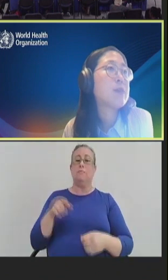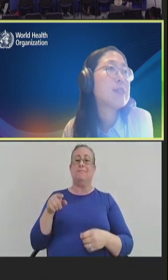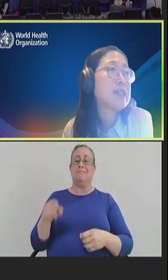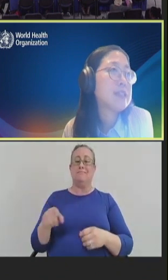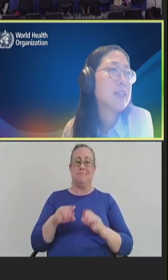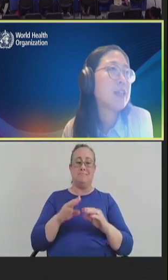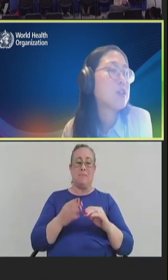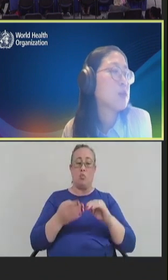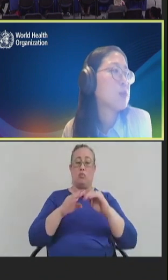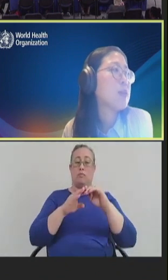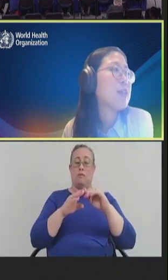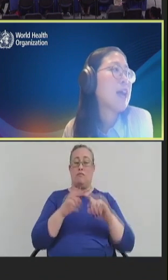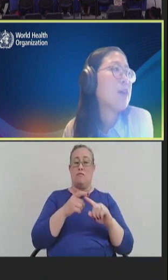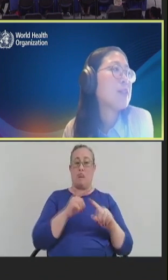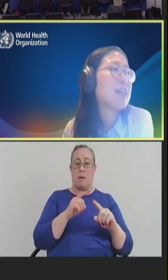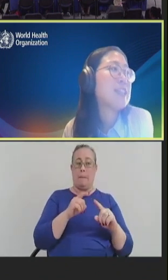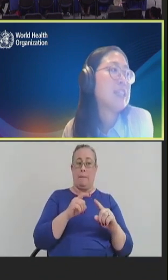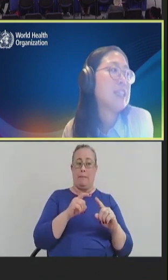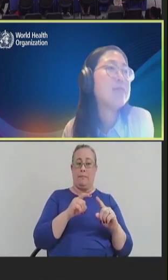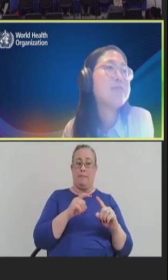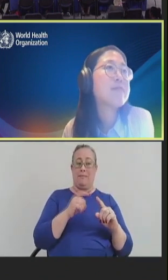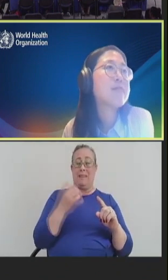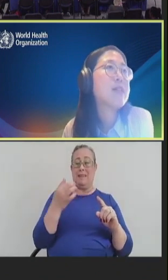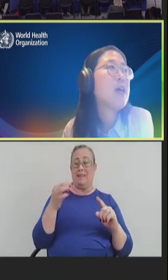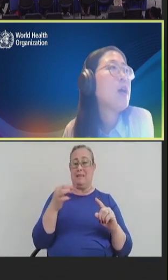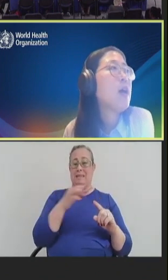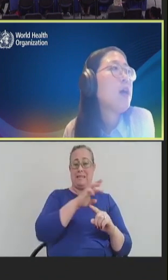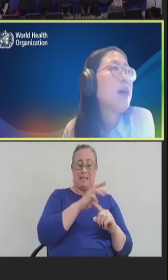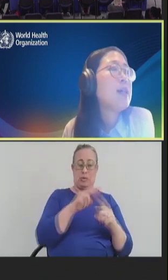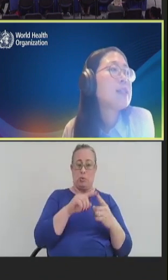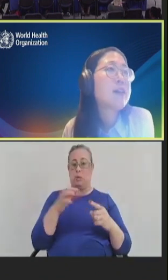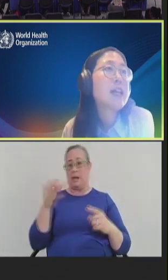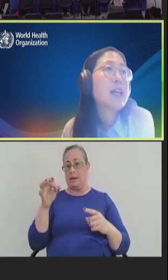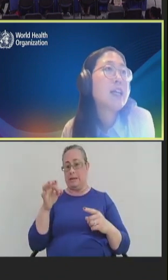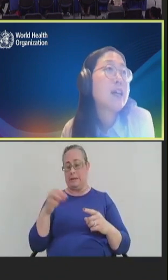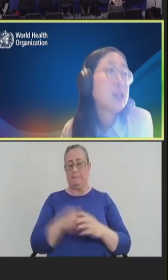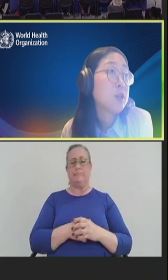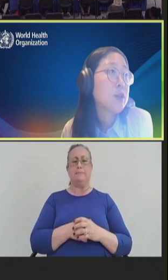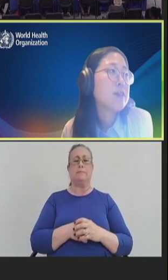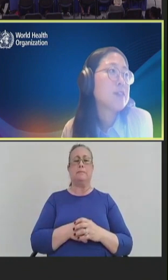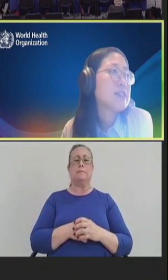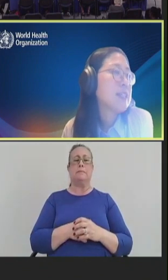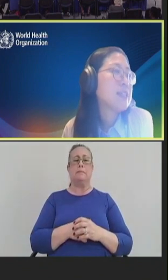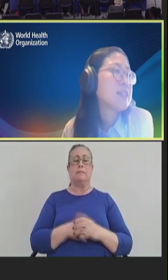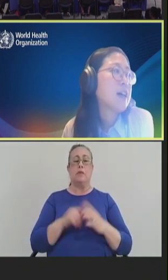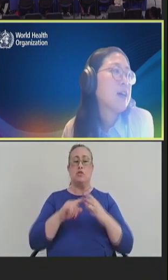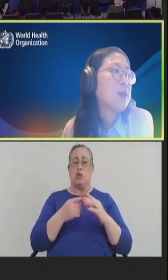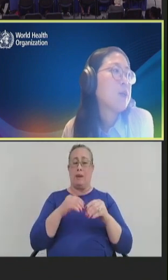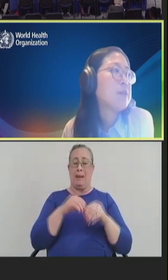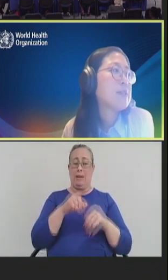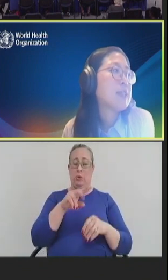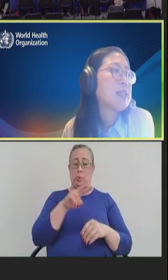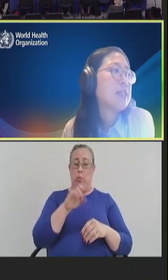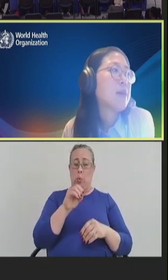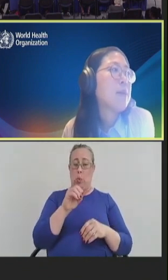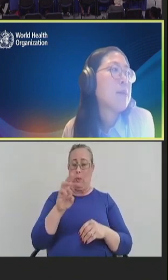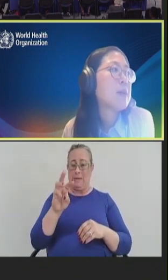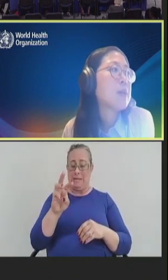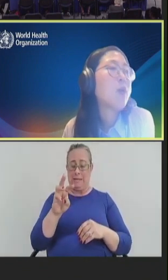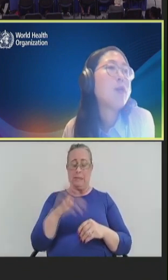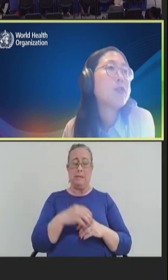risen from 6 then to now 19. Starting in 2006, we've